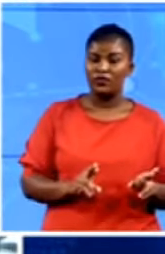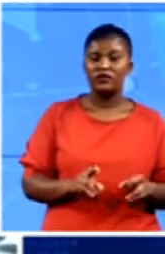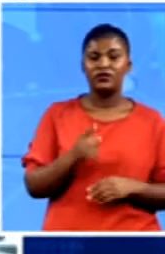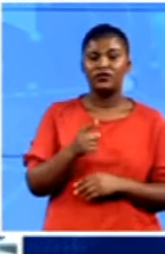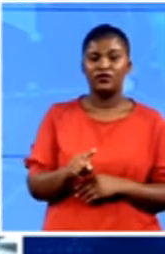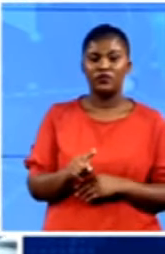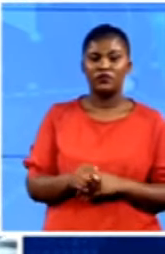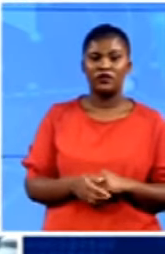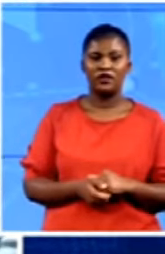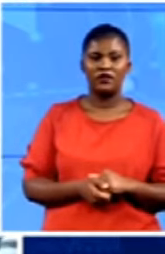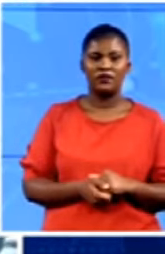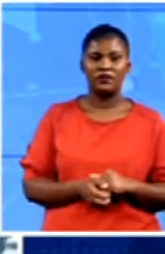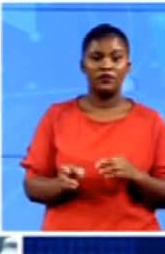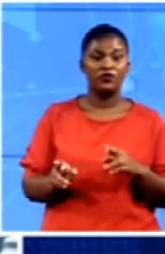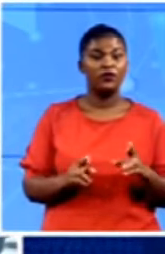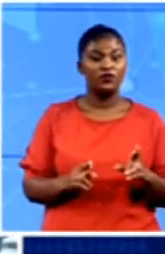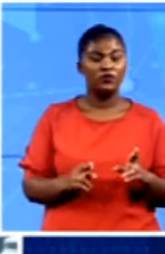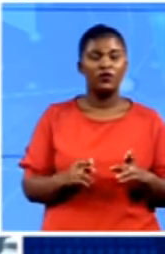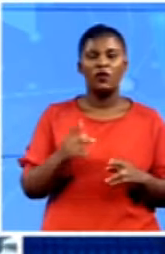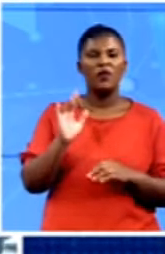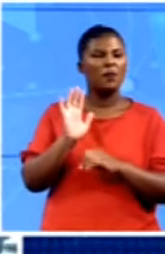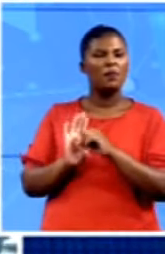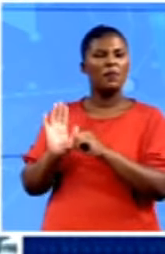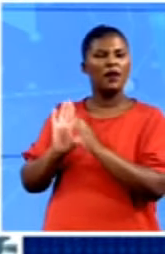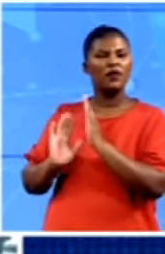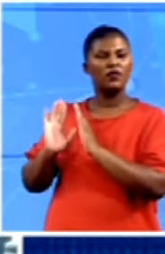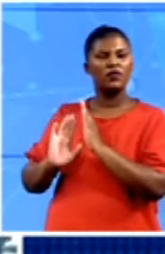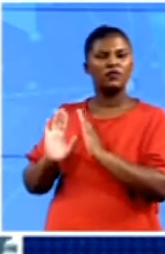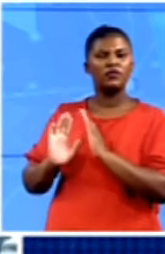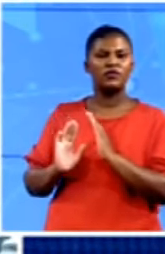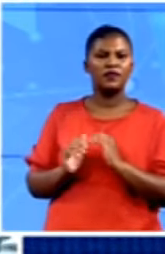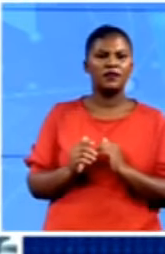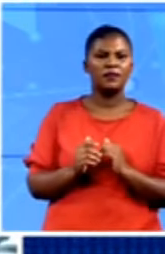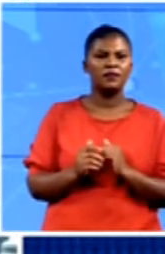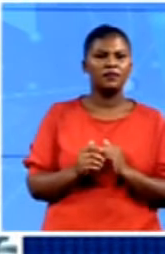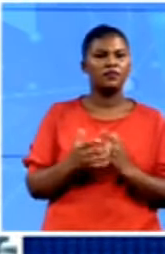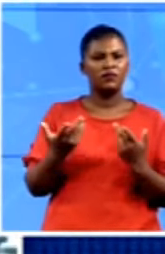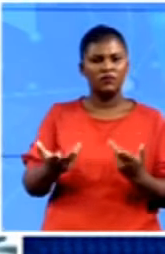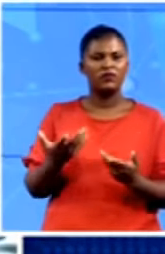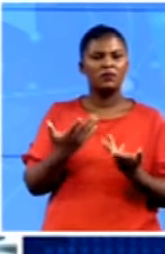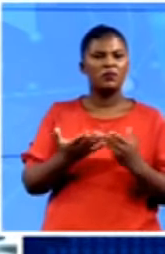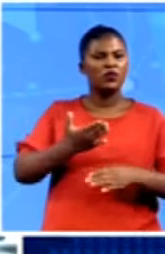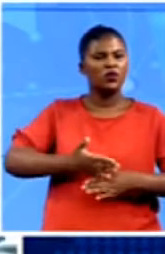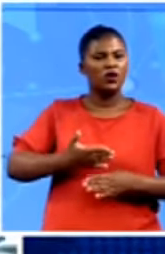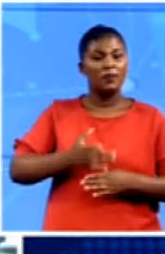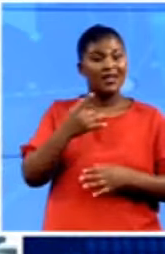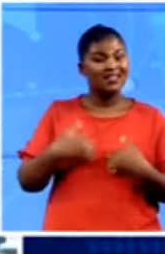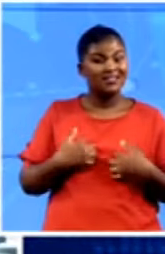in your background to report for duty, are they excited about the prospects?